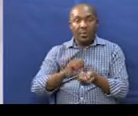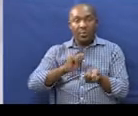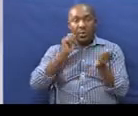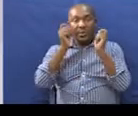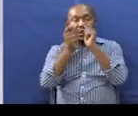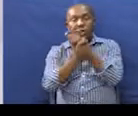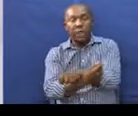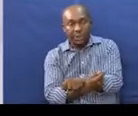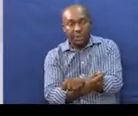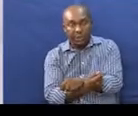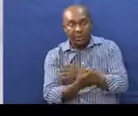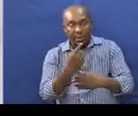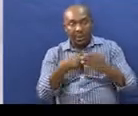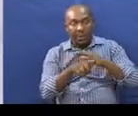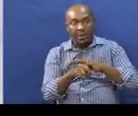into